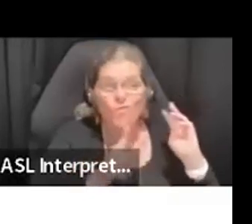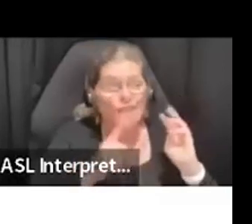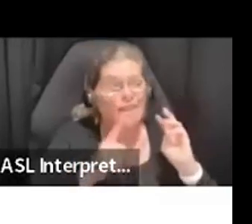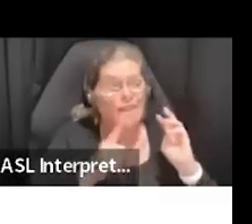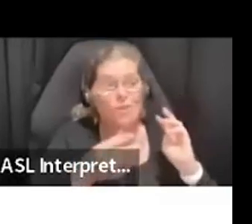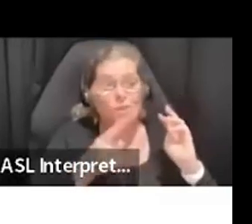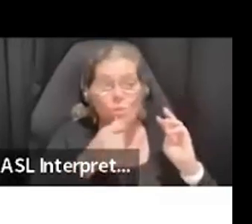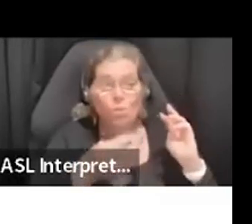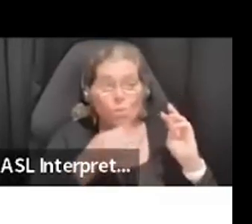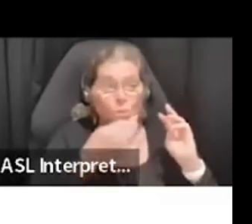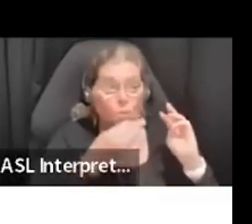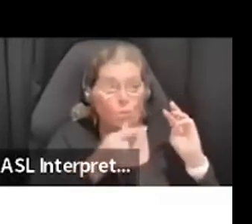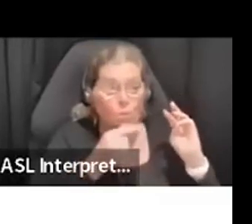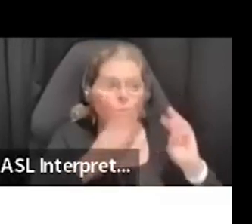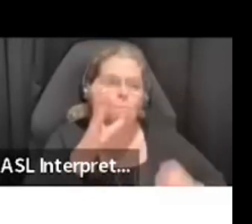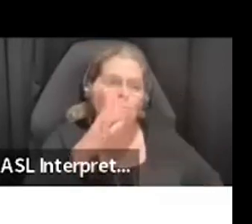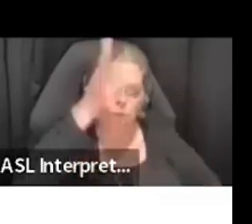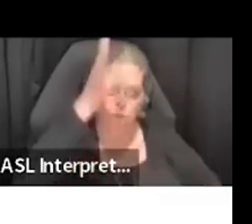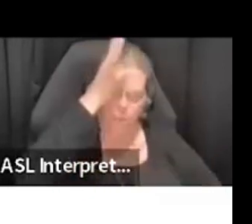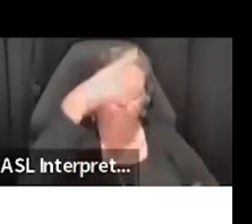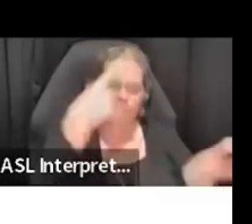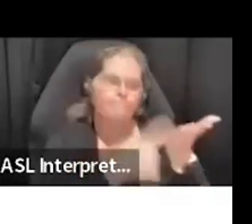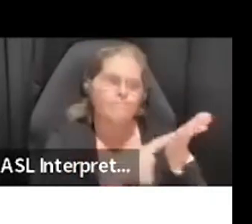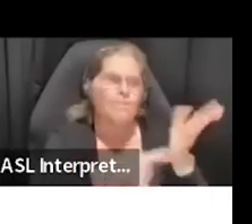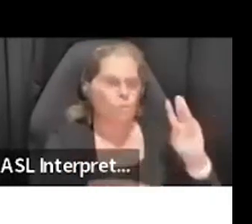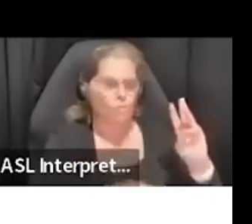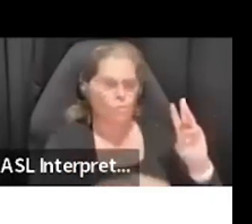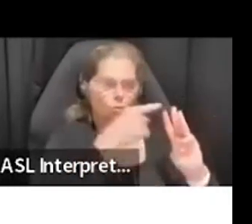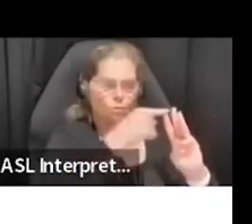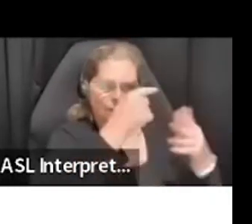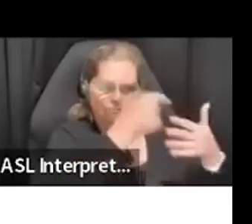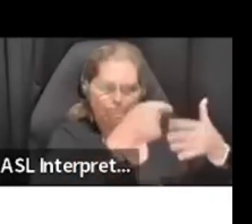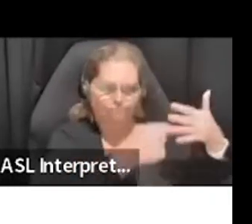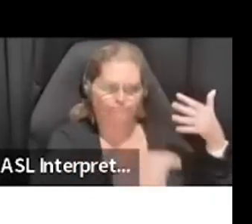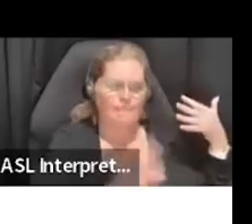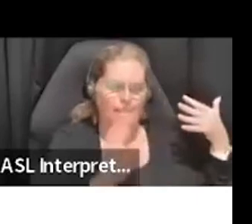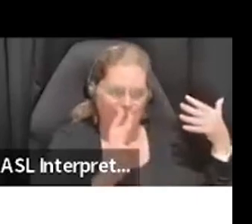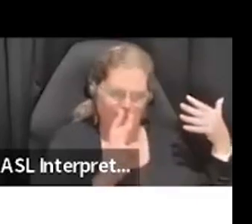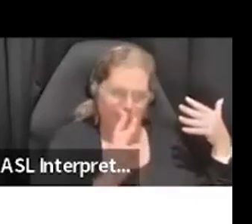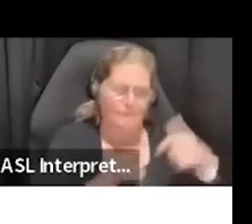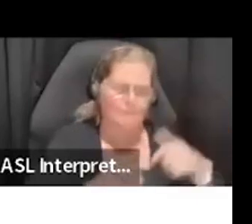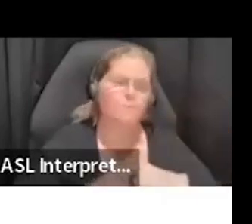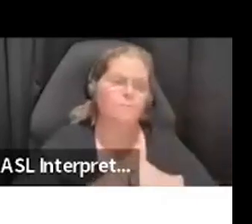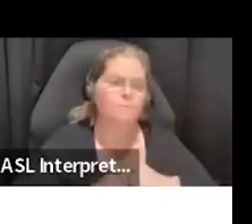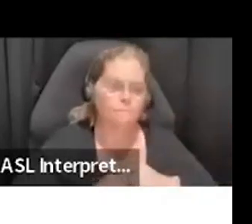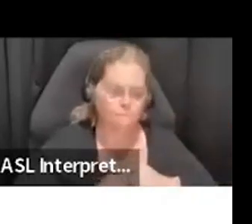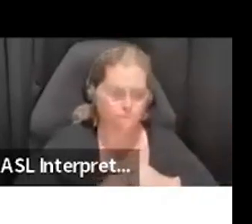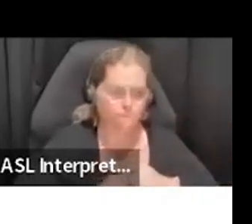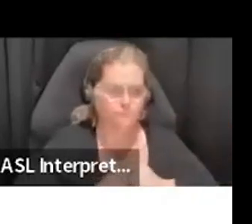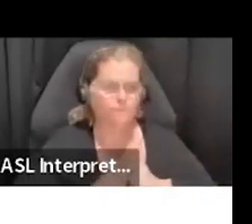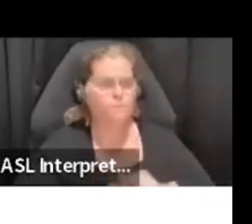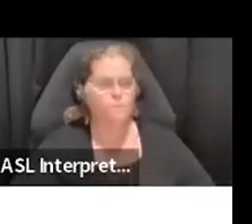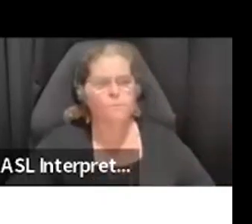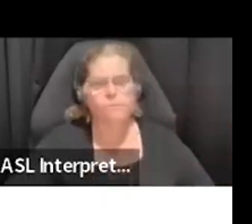their information as well, I think is very beneficial for us in writing IEP goals and services.